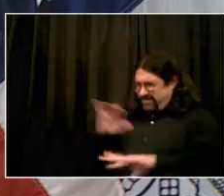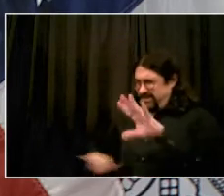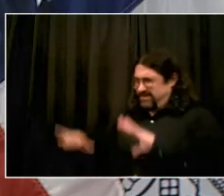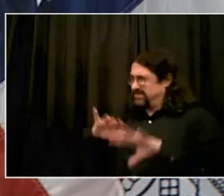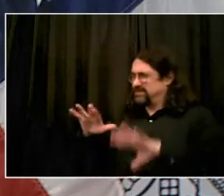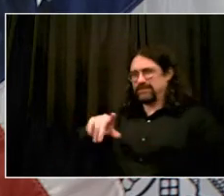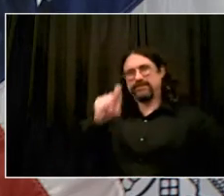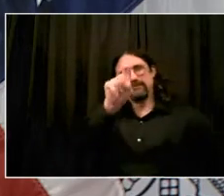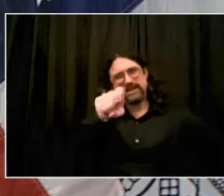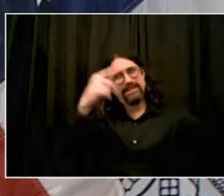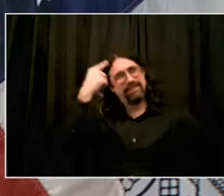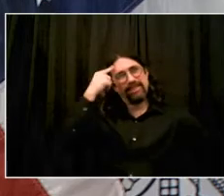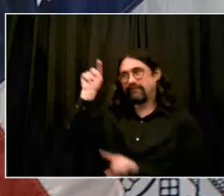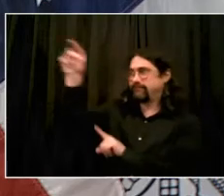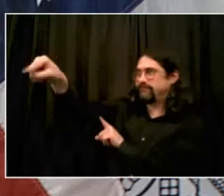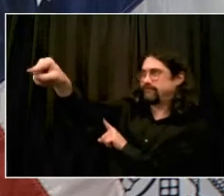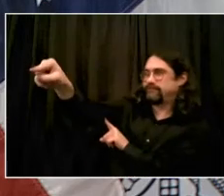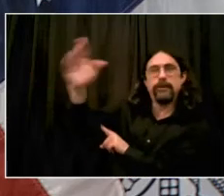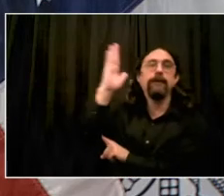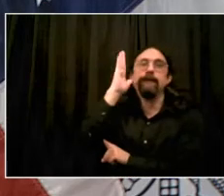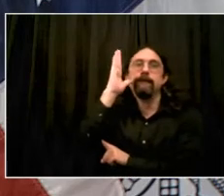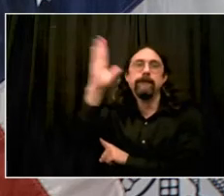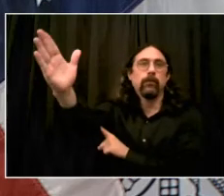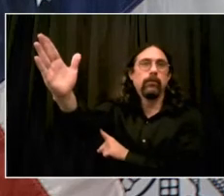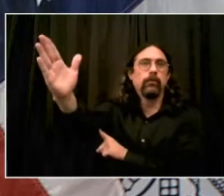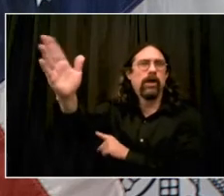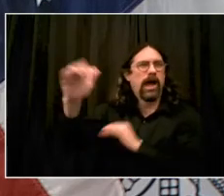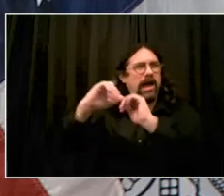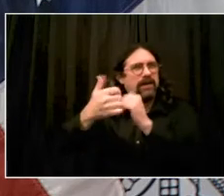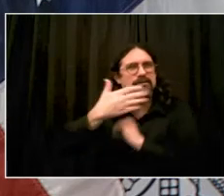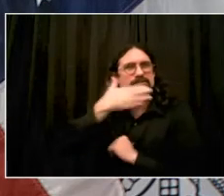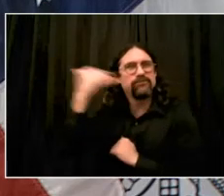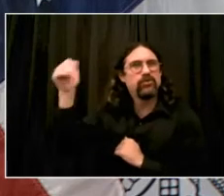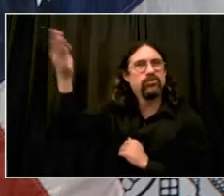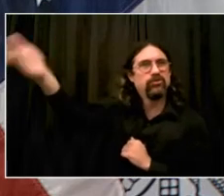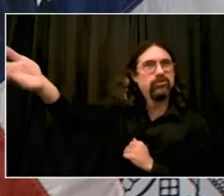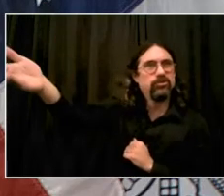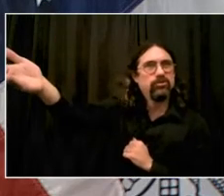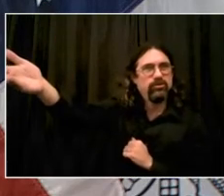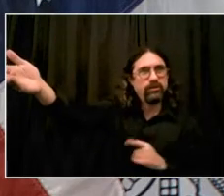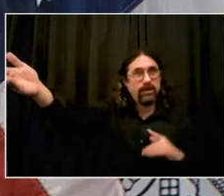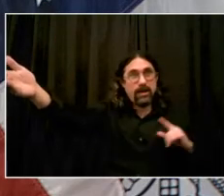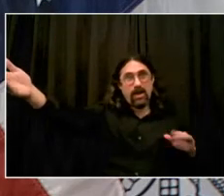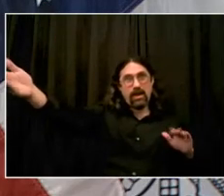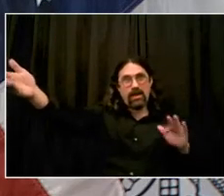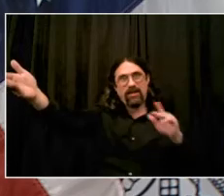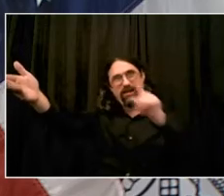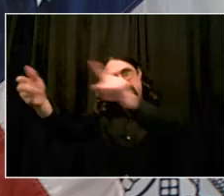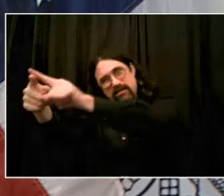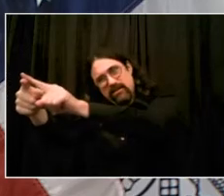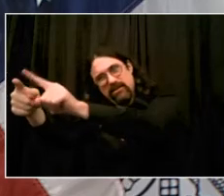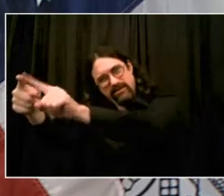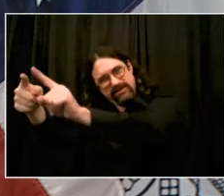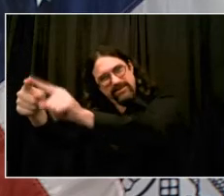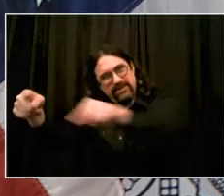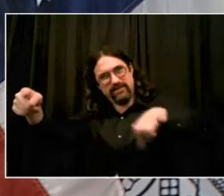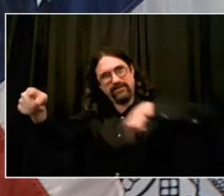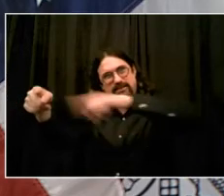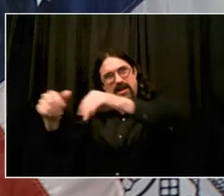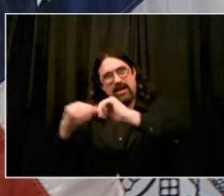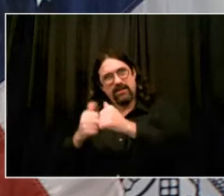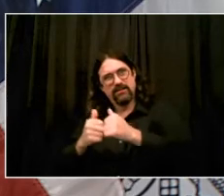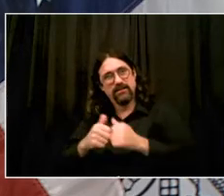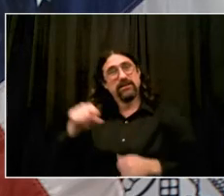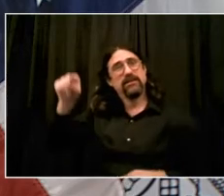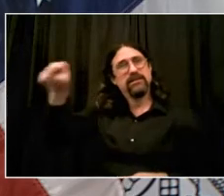city as a place where we can keep people healthy, where we can learn the lessons of this crisis, do things in a different way, address the disparities